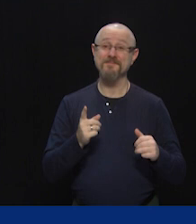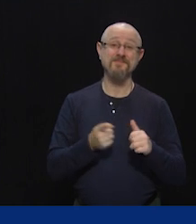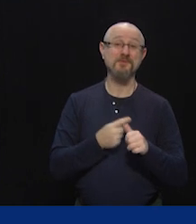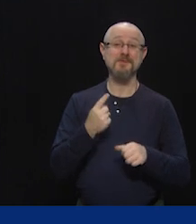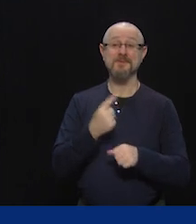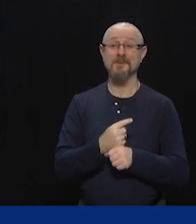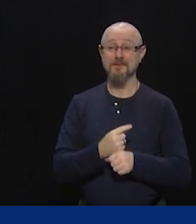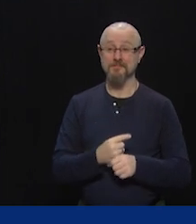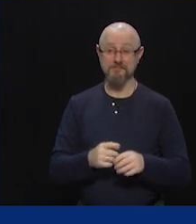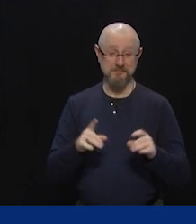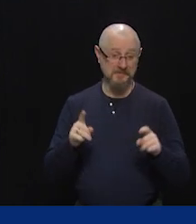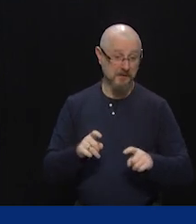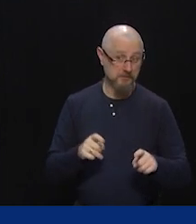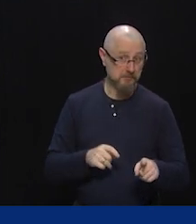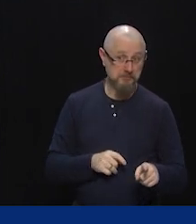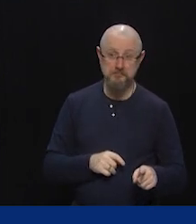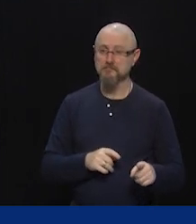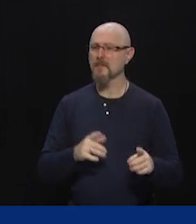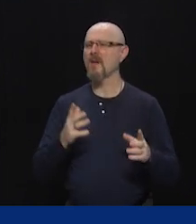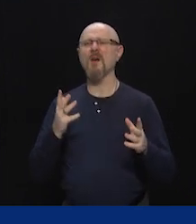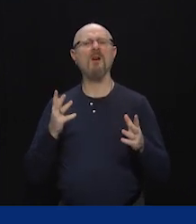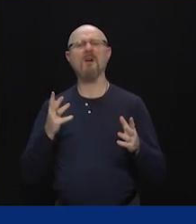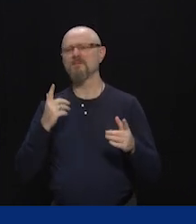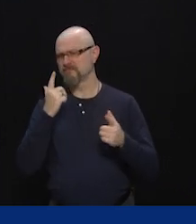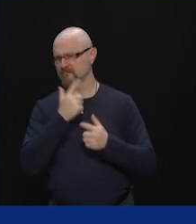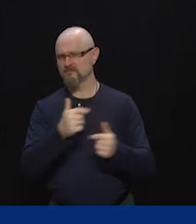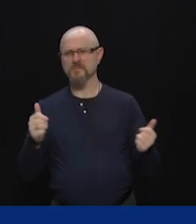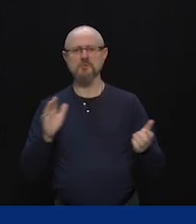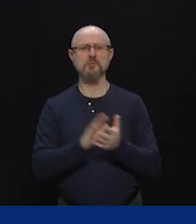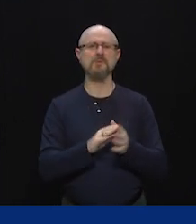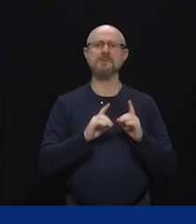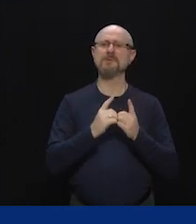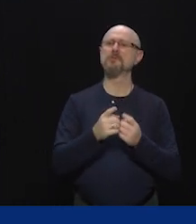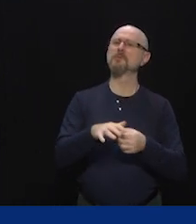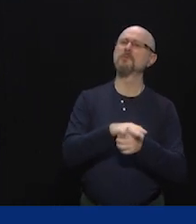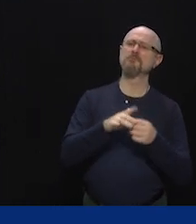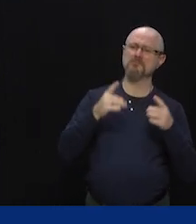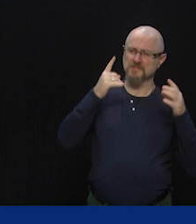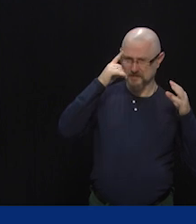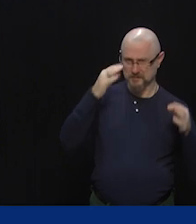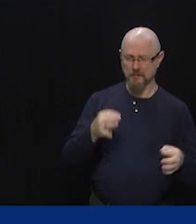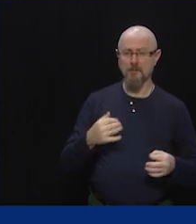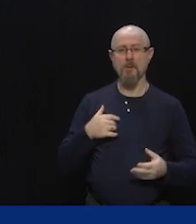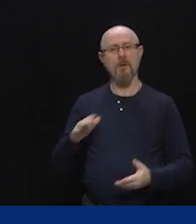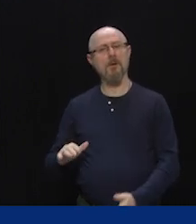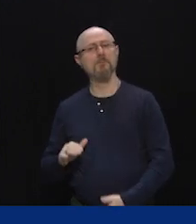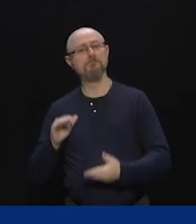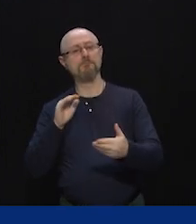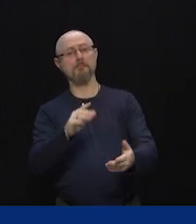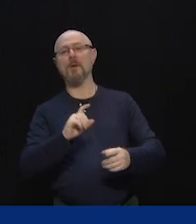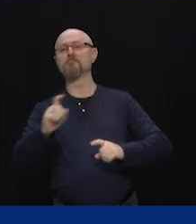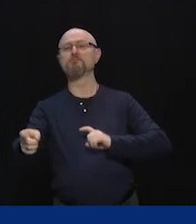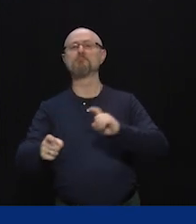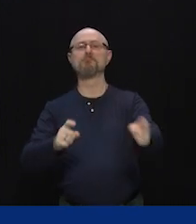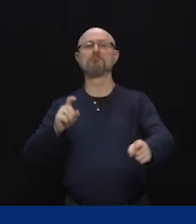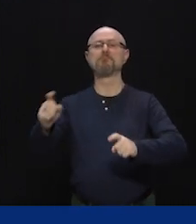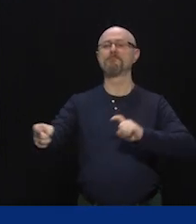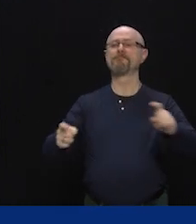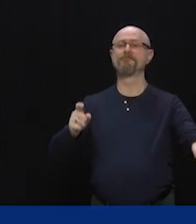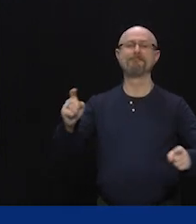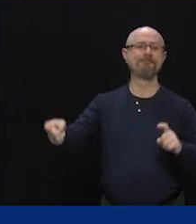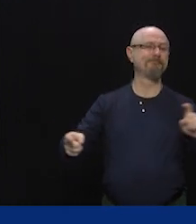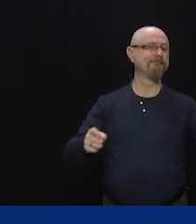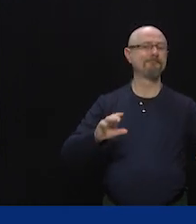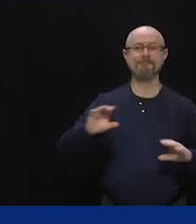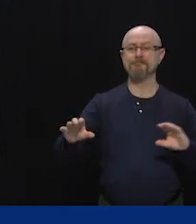institute testing in schools. We will leave that up to them, but it is our responsibility to help them with their amassing the necessary